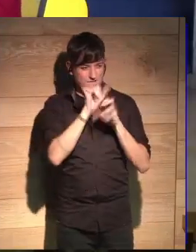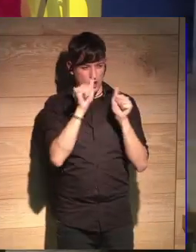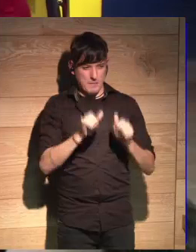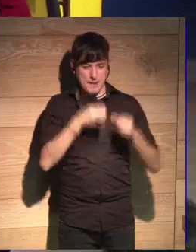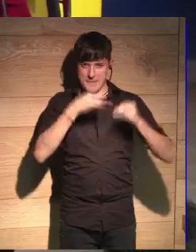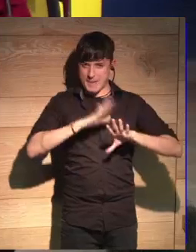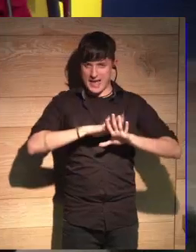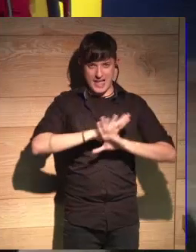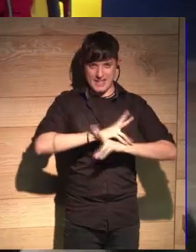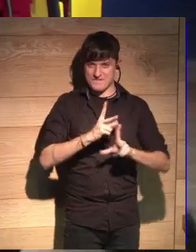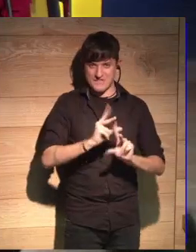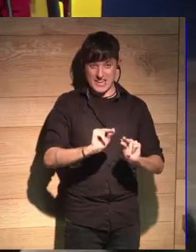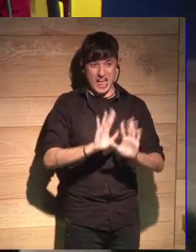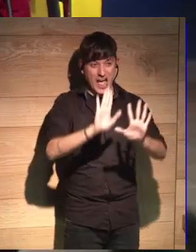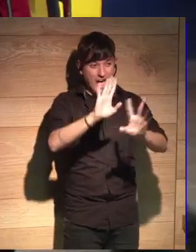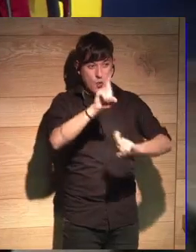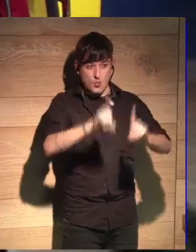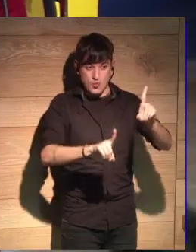one.